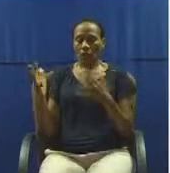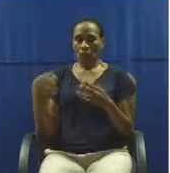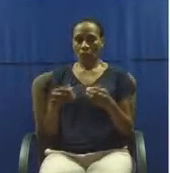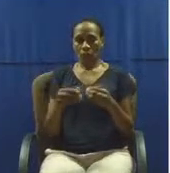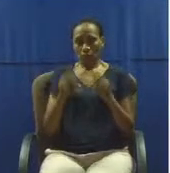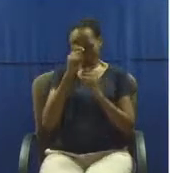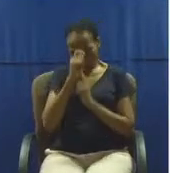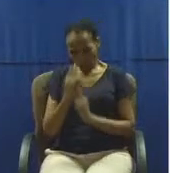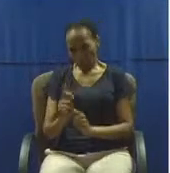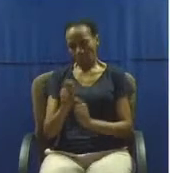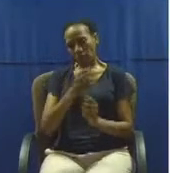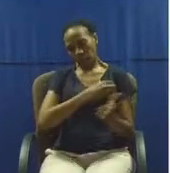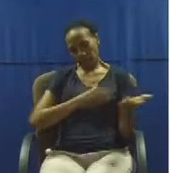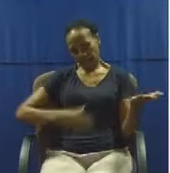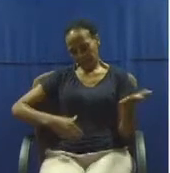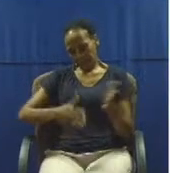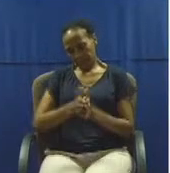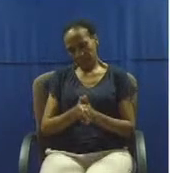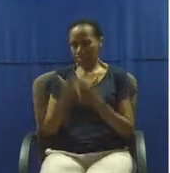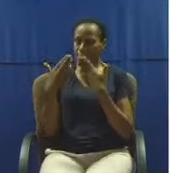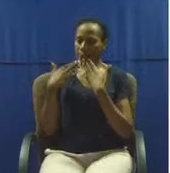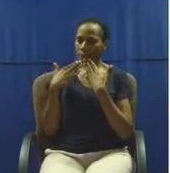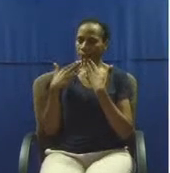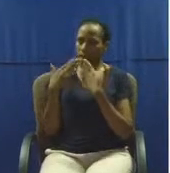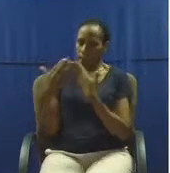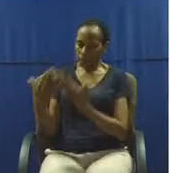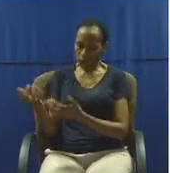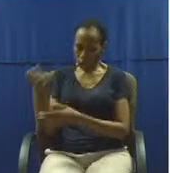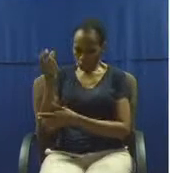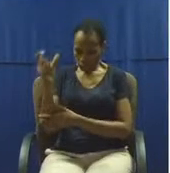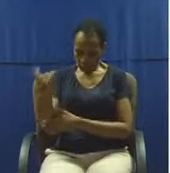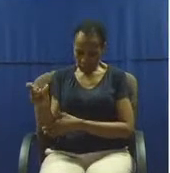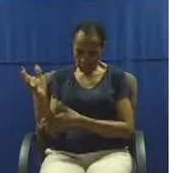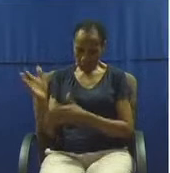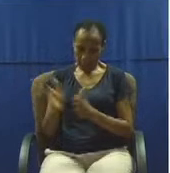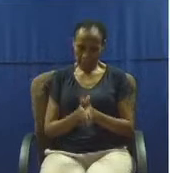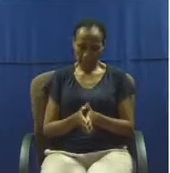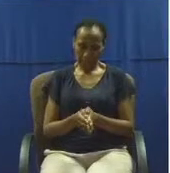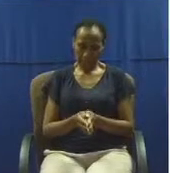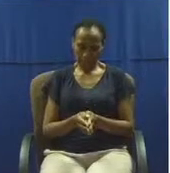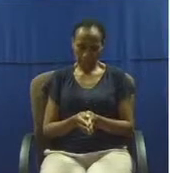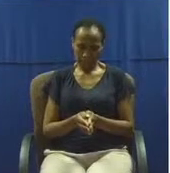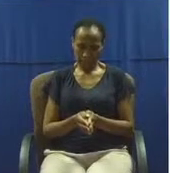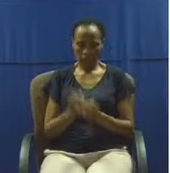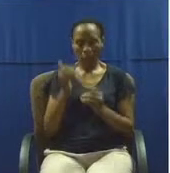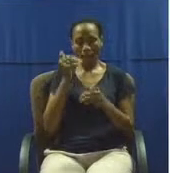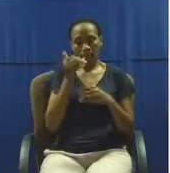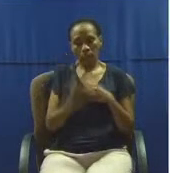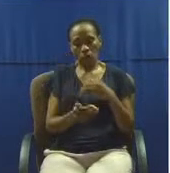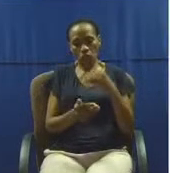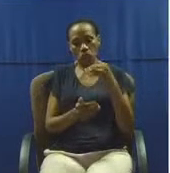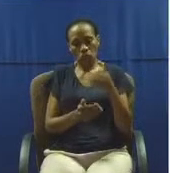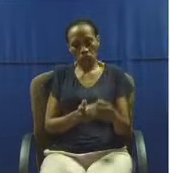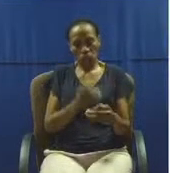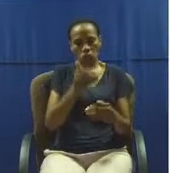Honorable the President. Thank you, Honorable Speaker. processes